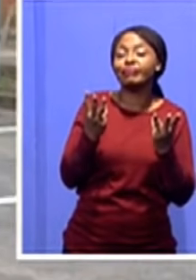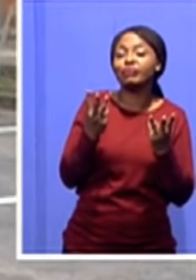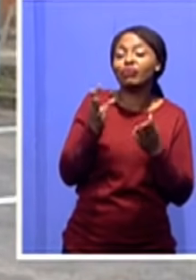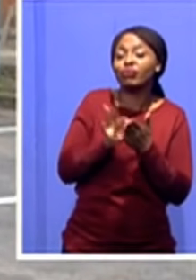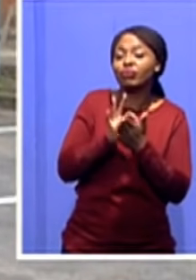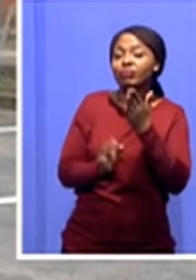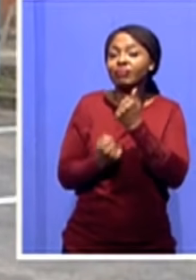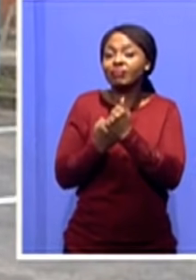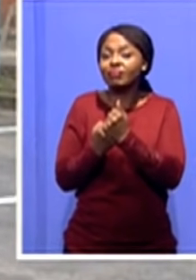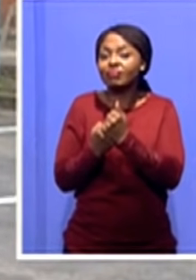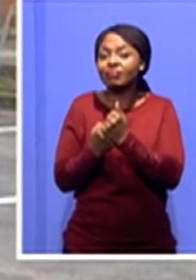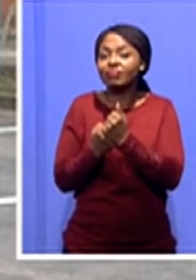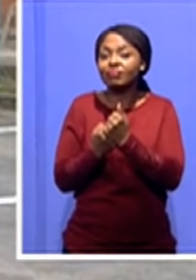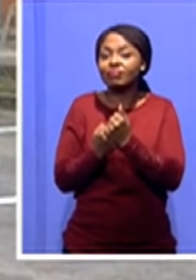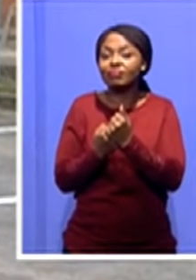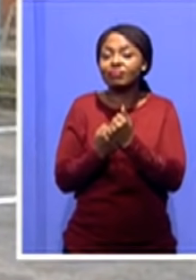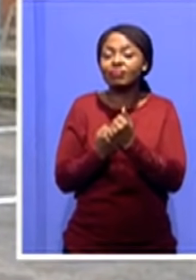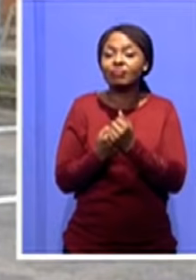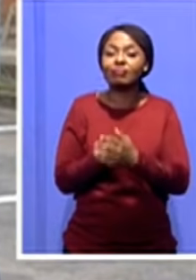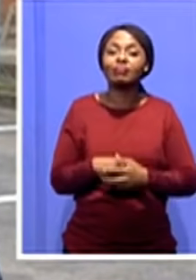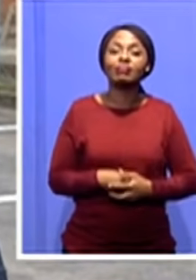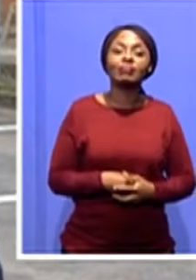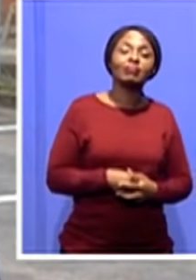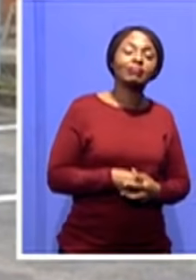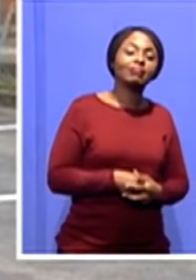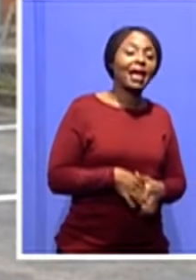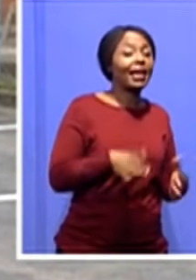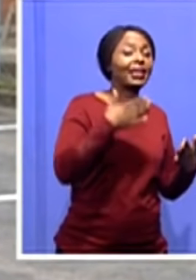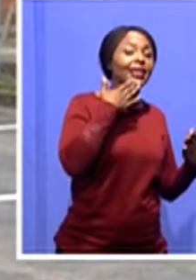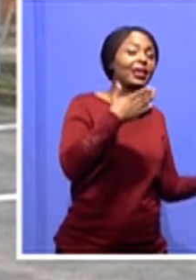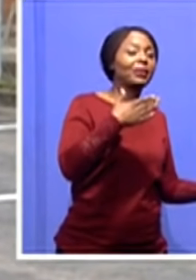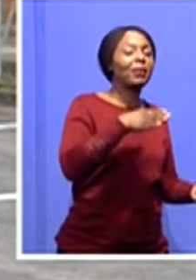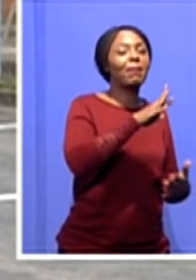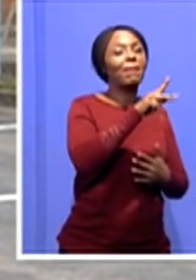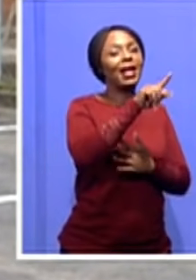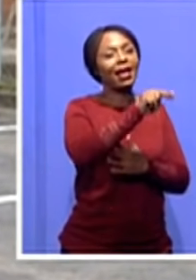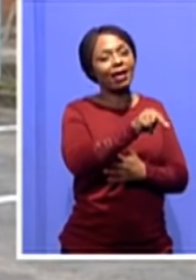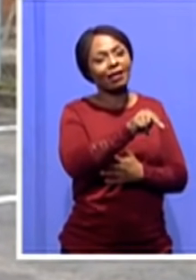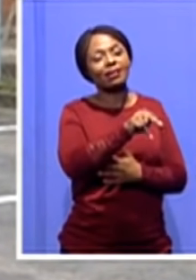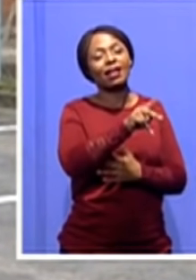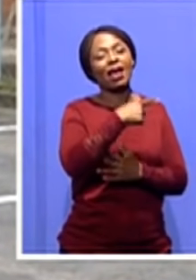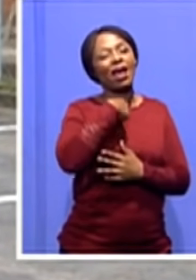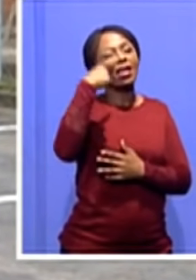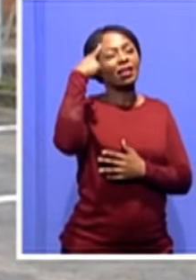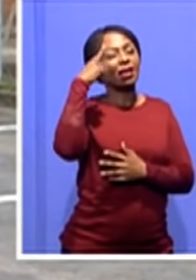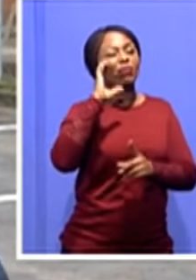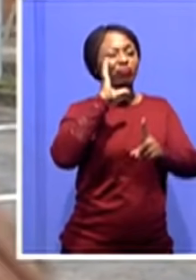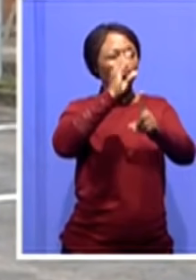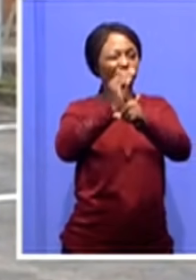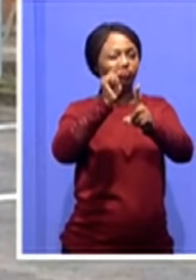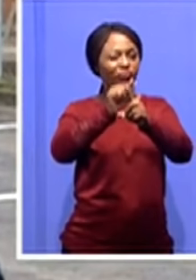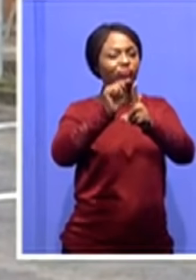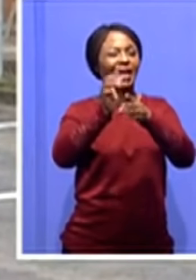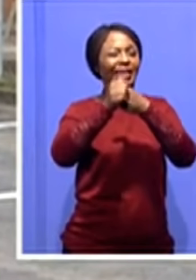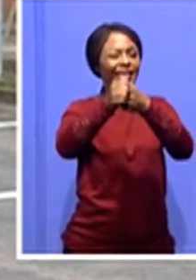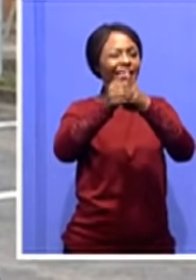Well, thank you very much, Blaine. I suppose we will pose that question to the leadership of the EFF as we have them here with us today. We're,